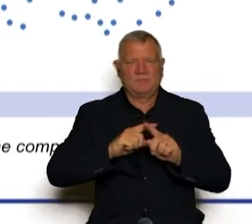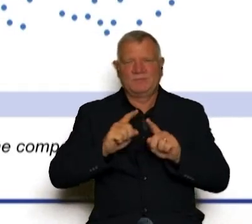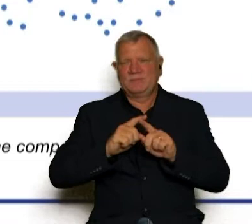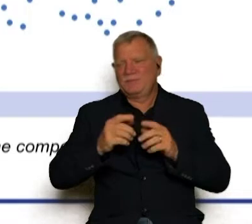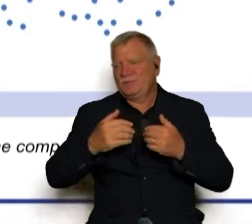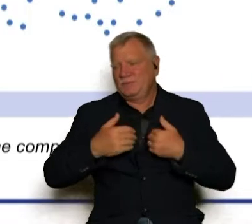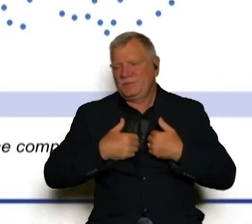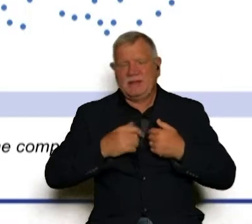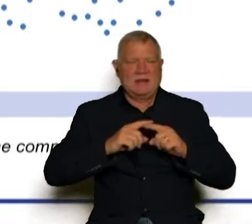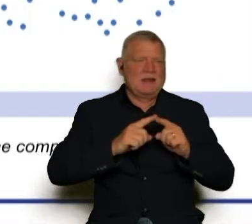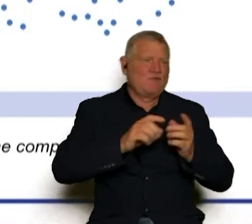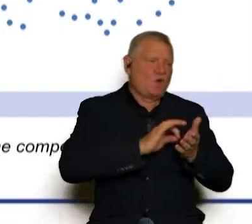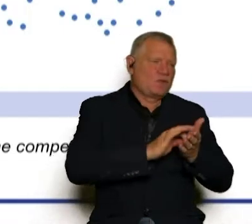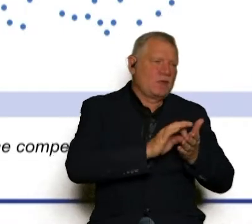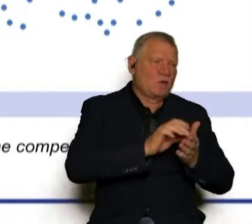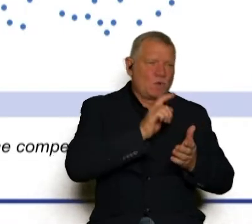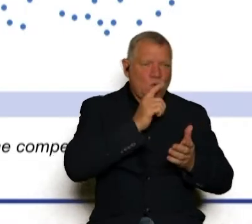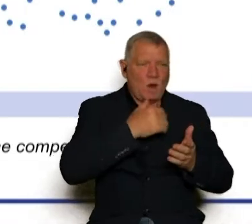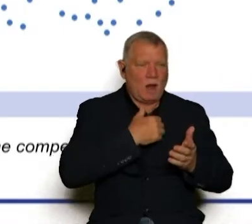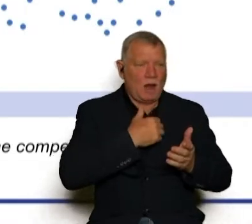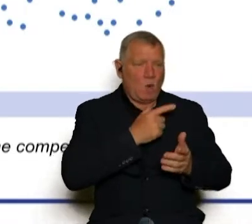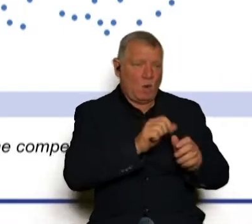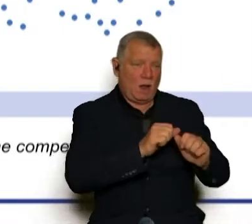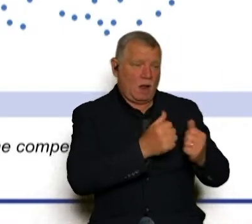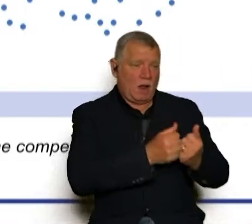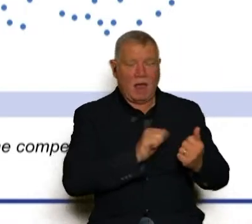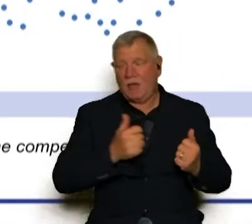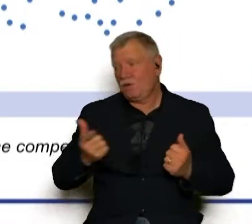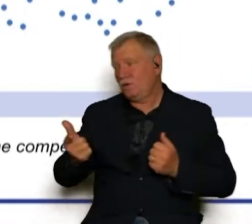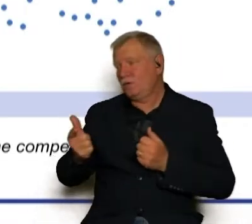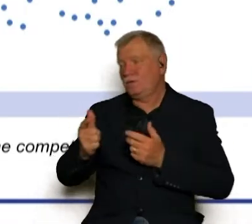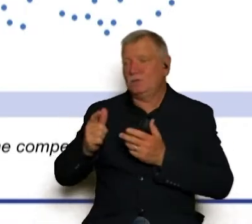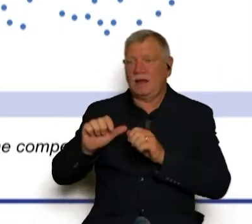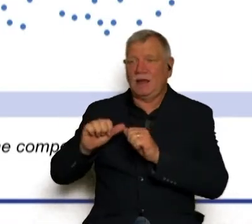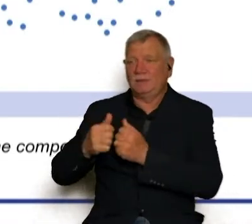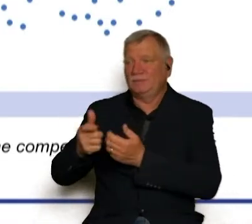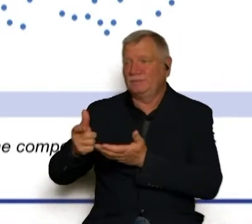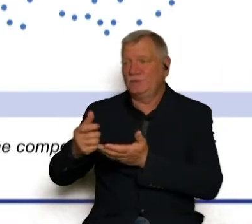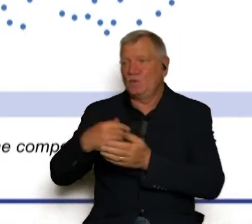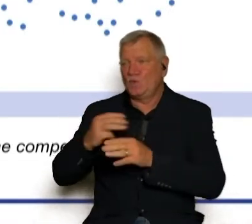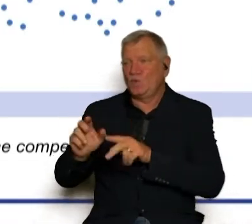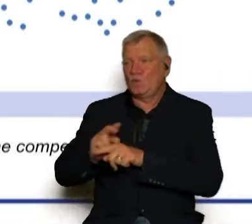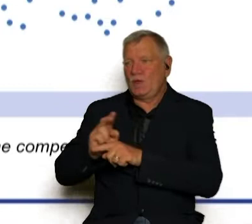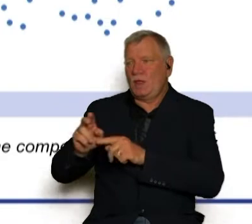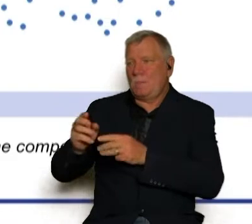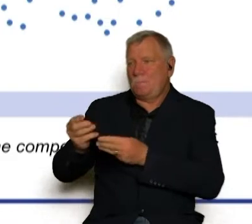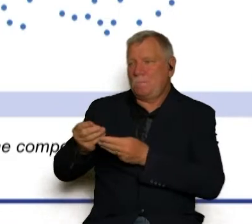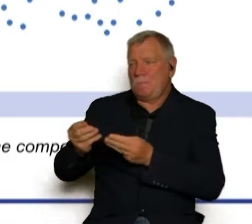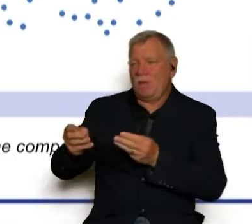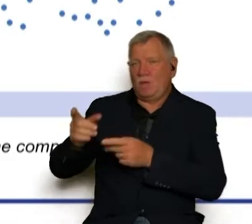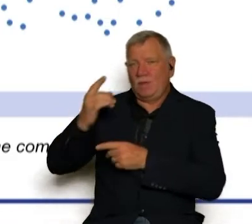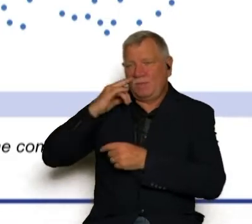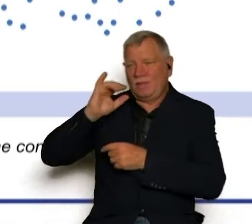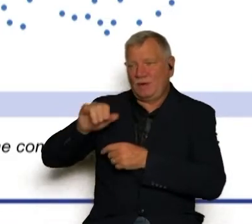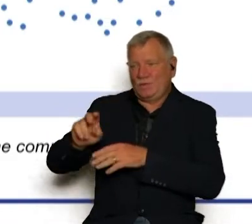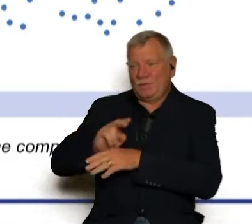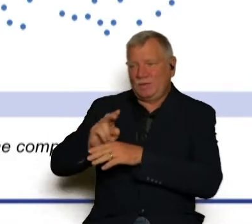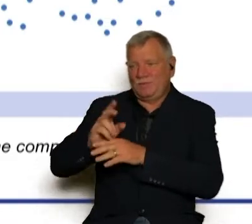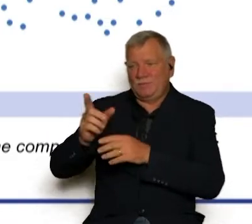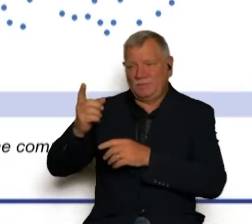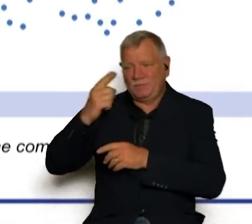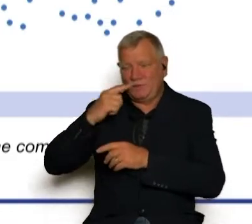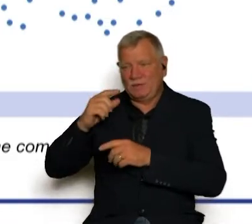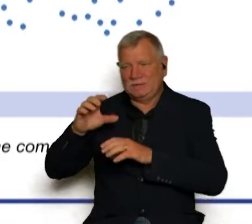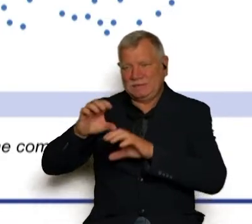compensation plan, and this causes differences between the agencies. So some accountants in some agencies are paid a salary and others a different salary in another